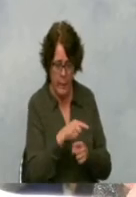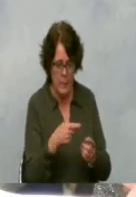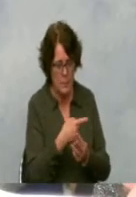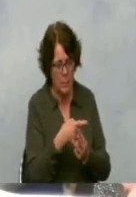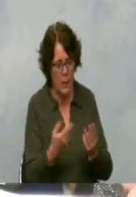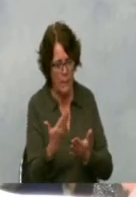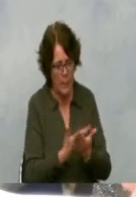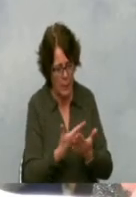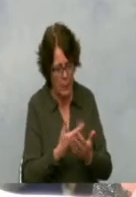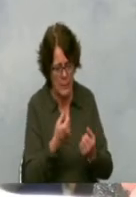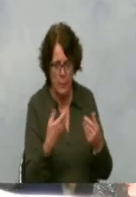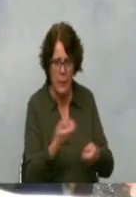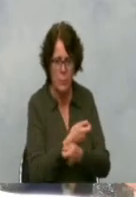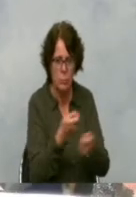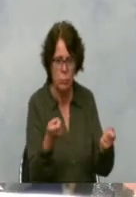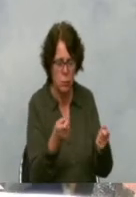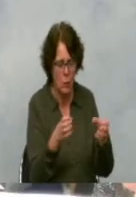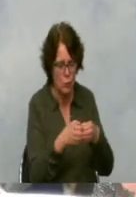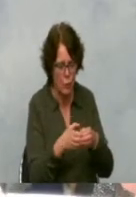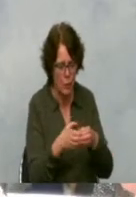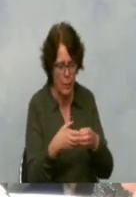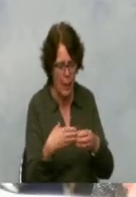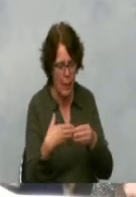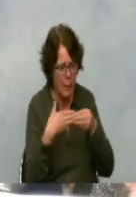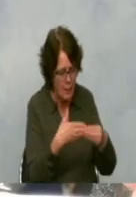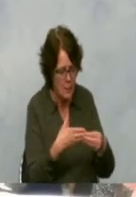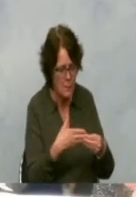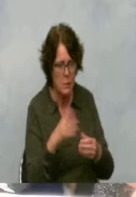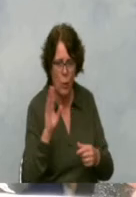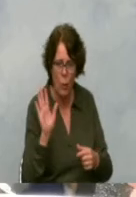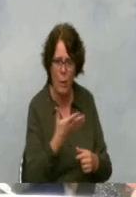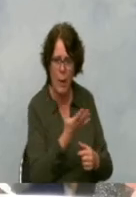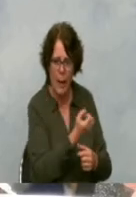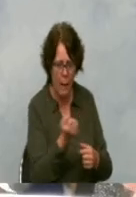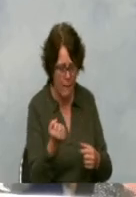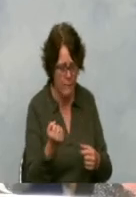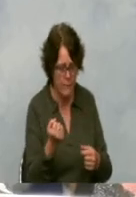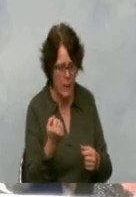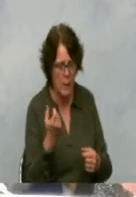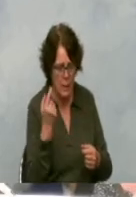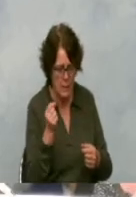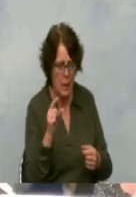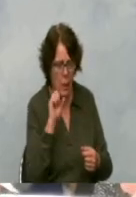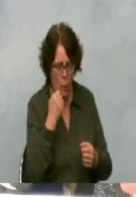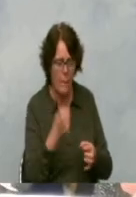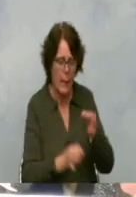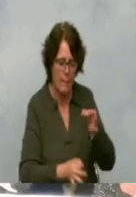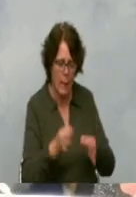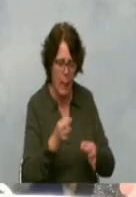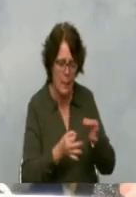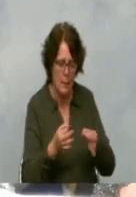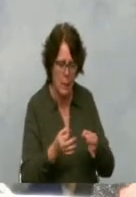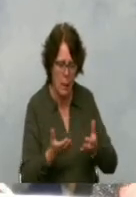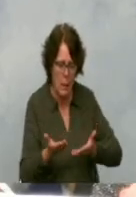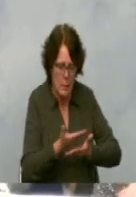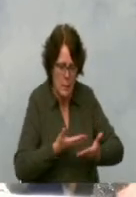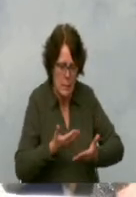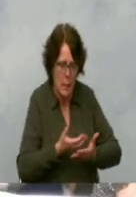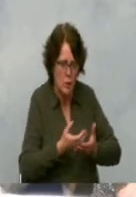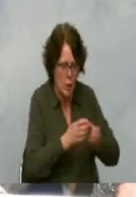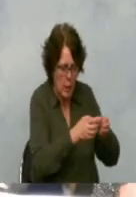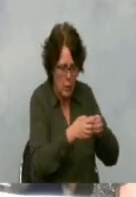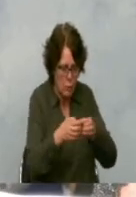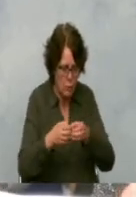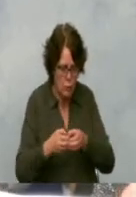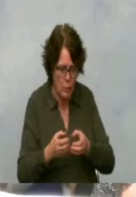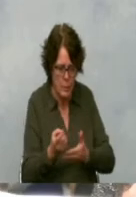out with group leaders. You have all got them, and I understand that there's going to be political discussion within your groups